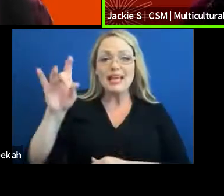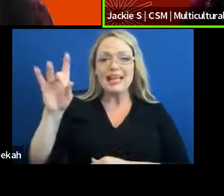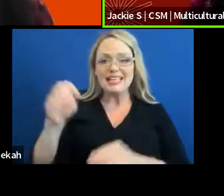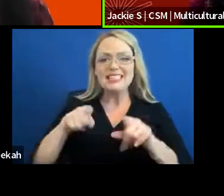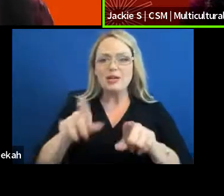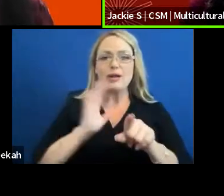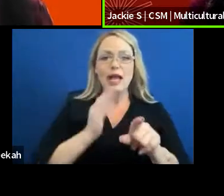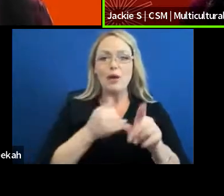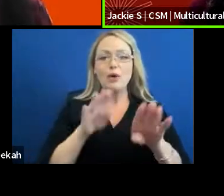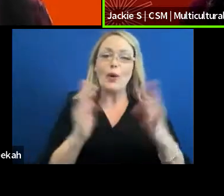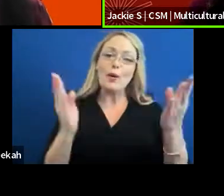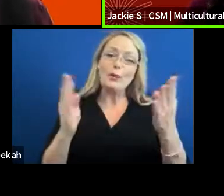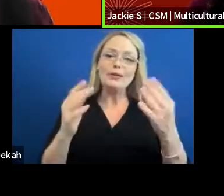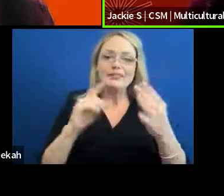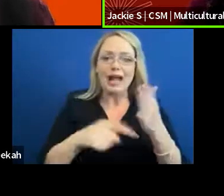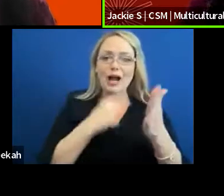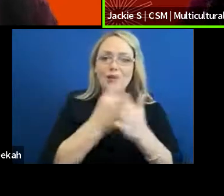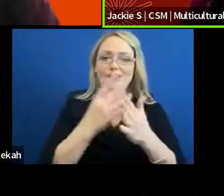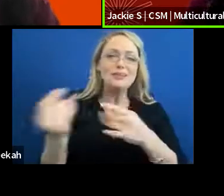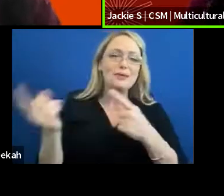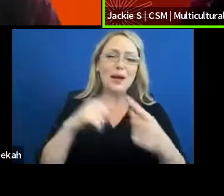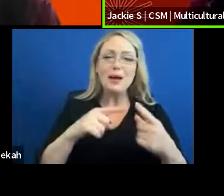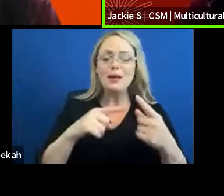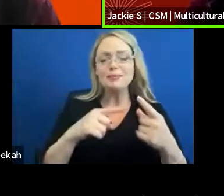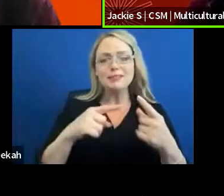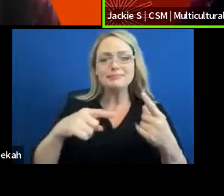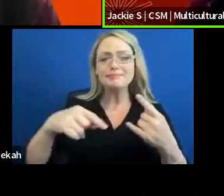hangout. Thank you all.